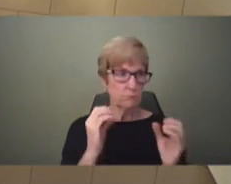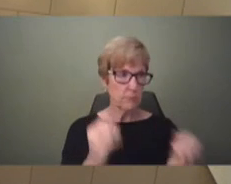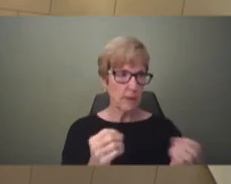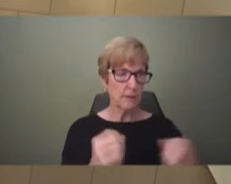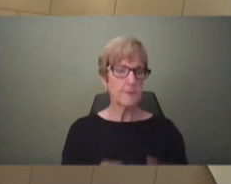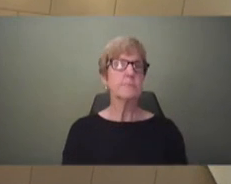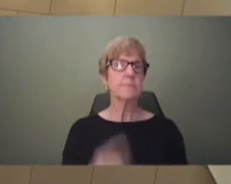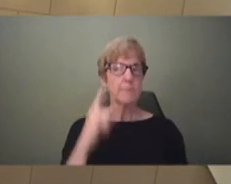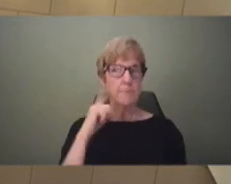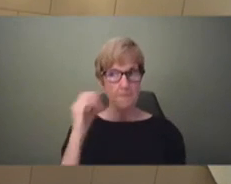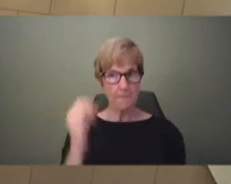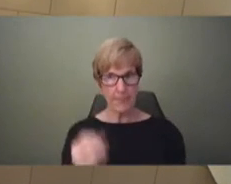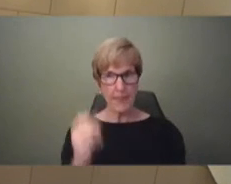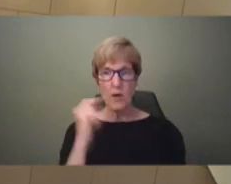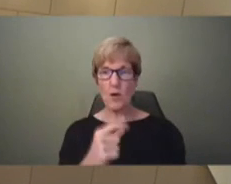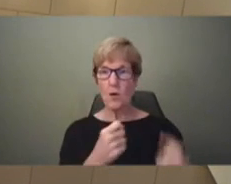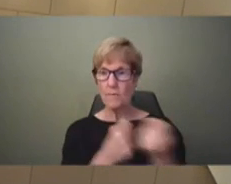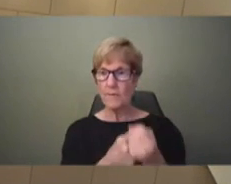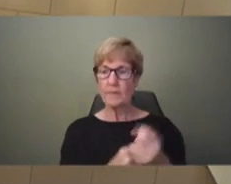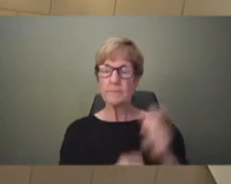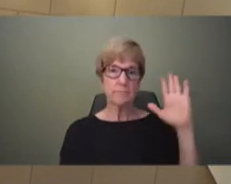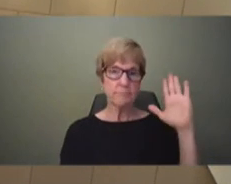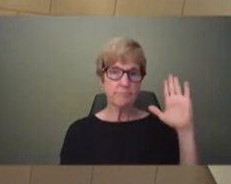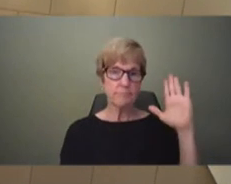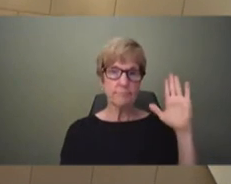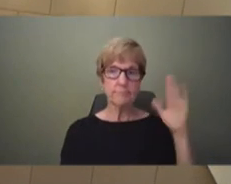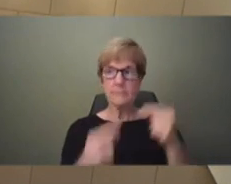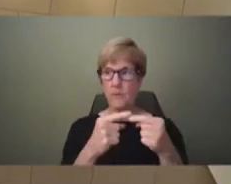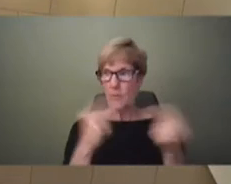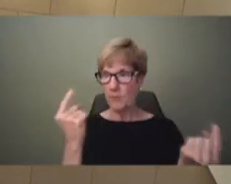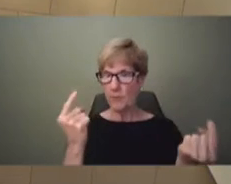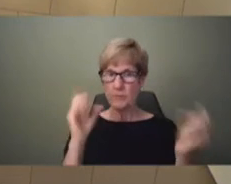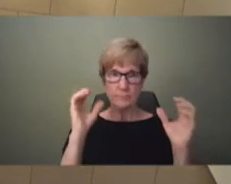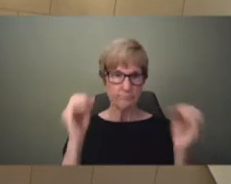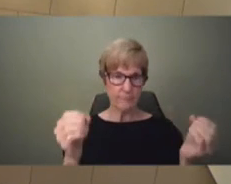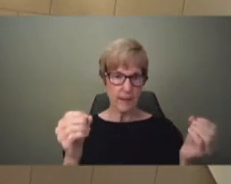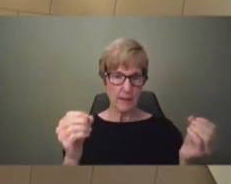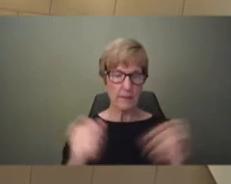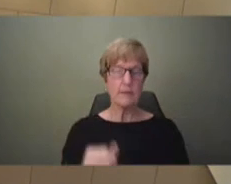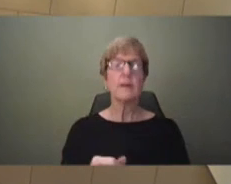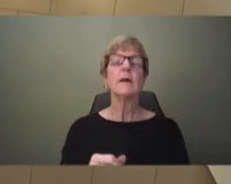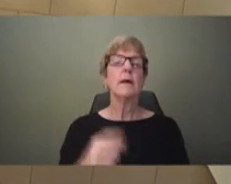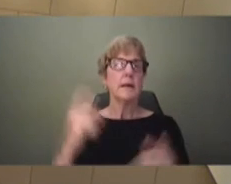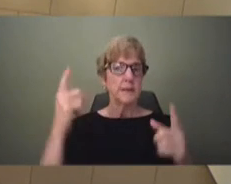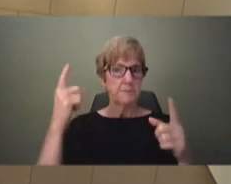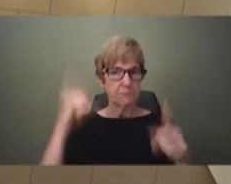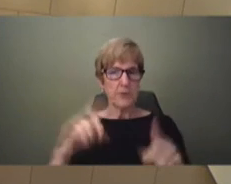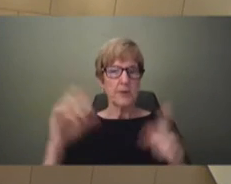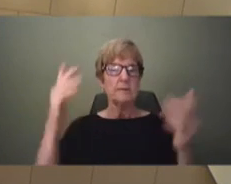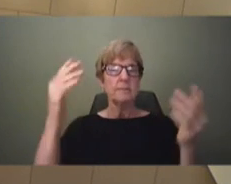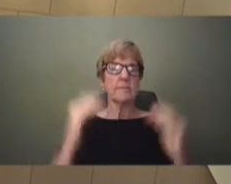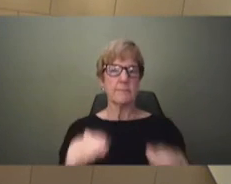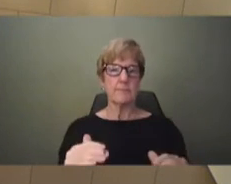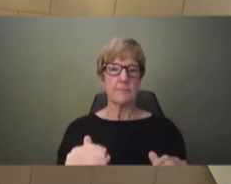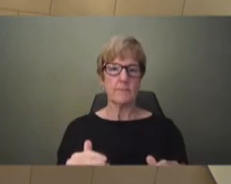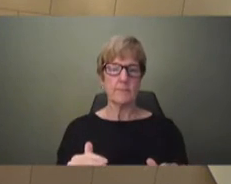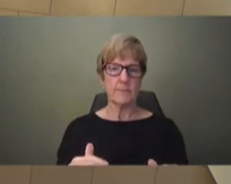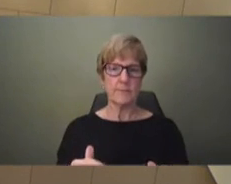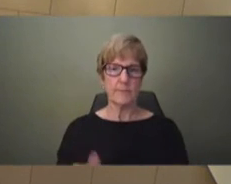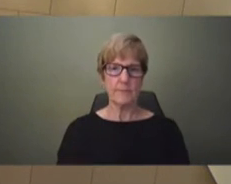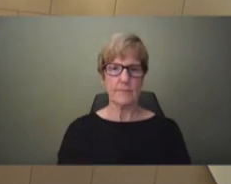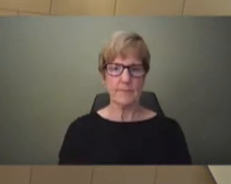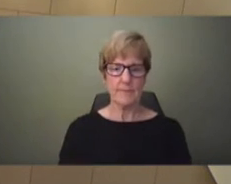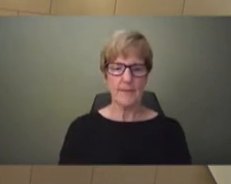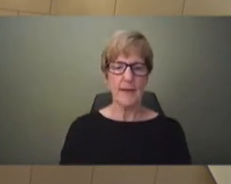none uh all in favor please raise your hand any oppose seeing none that is uh unanimous we will move on turn nope we will have